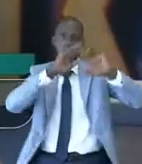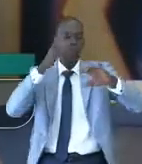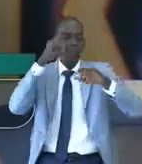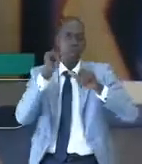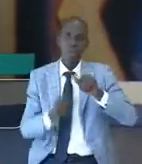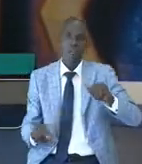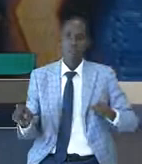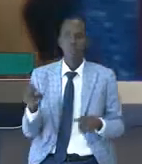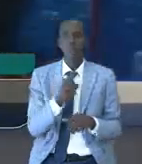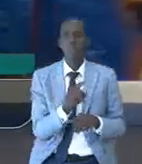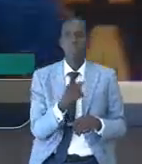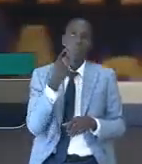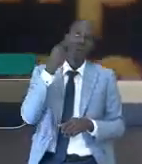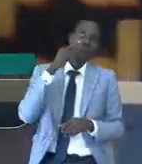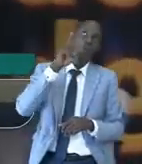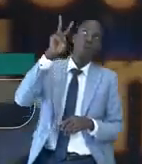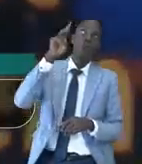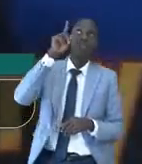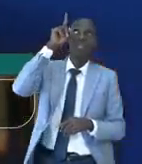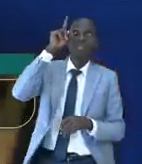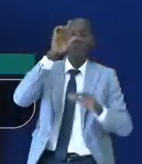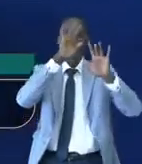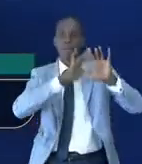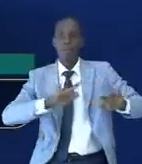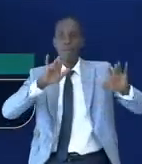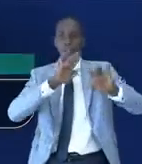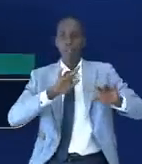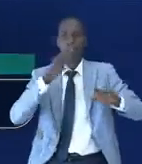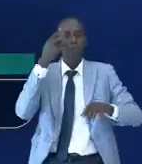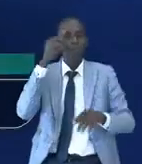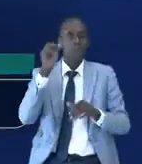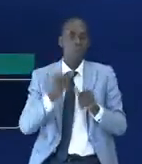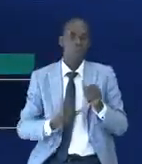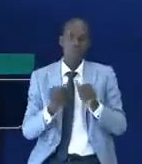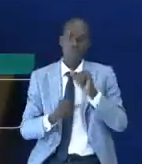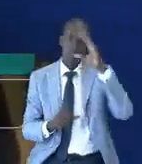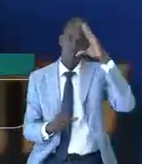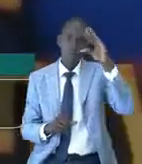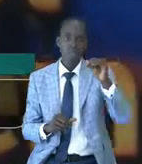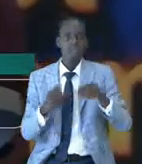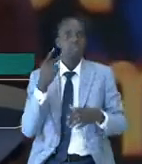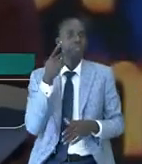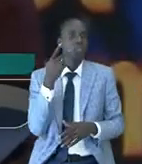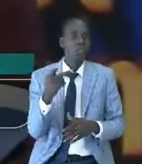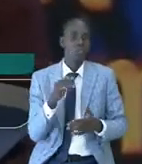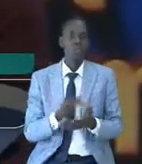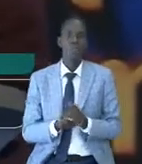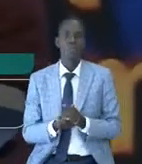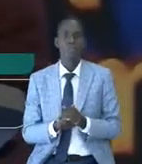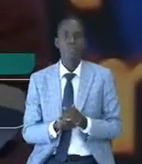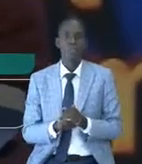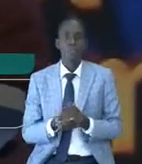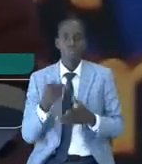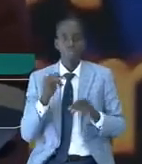man. Behold his mercy for every man. Look at that, Zacchaeus. Look at the mercy